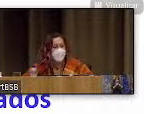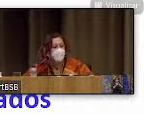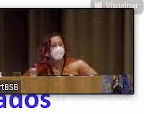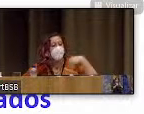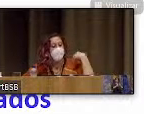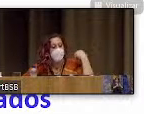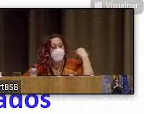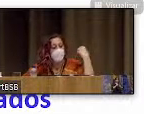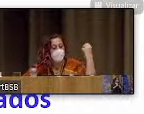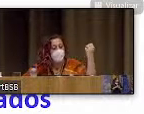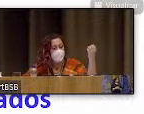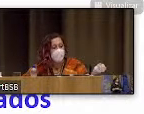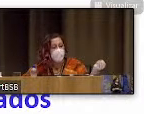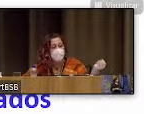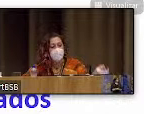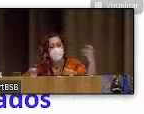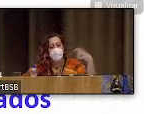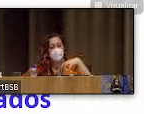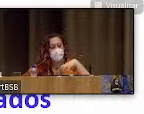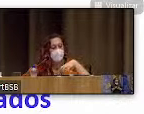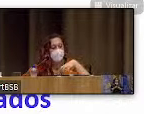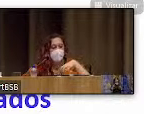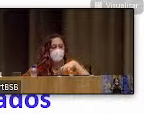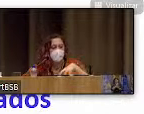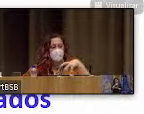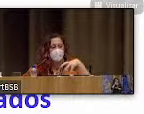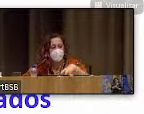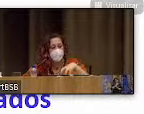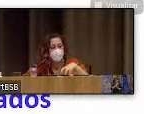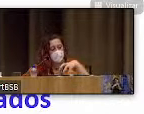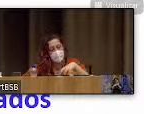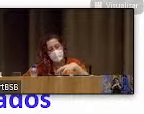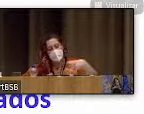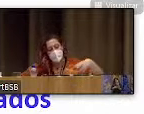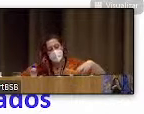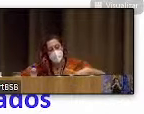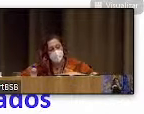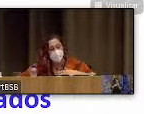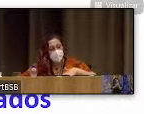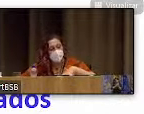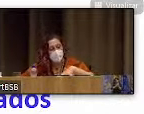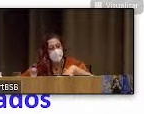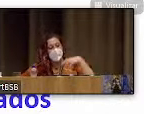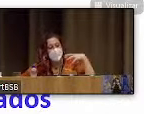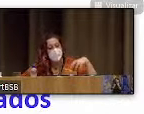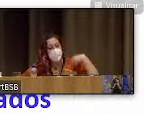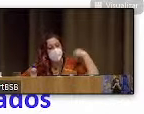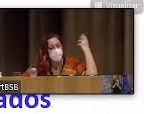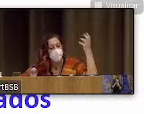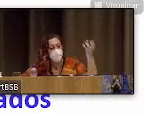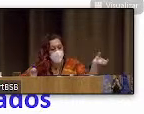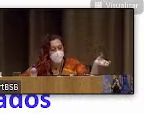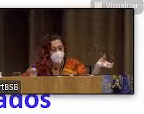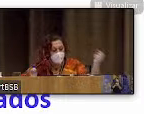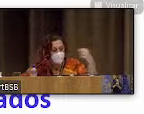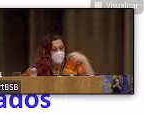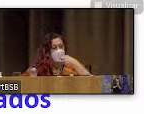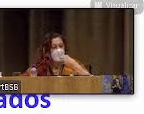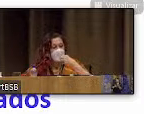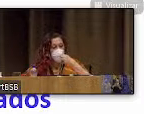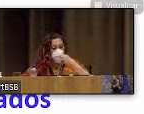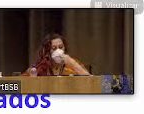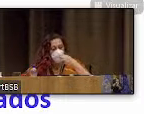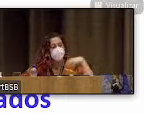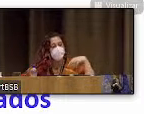about the gestational period of humans. And what I'm going to show here is a study, the data bank from